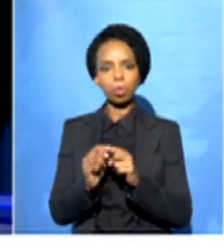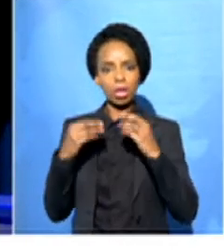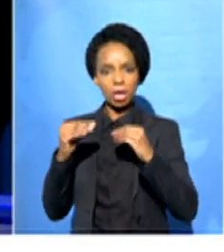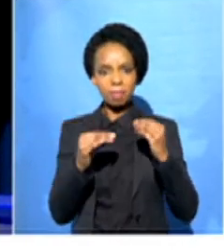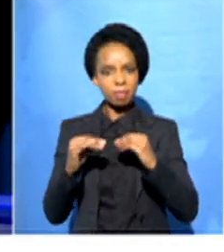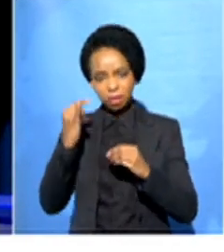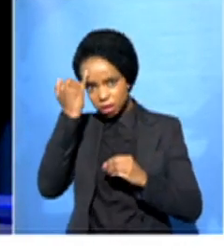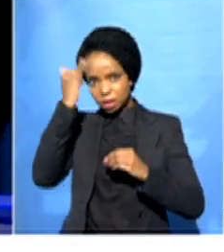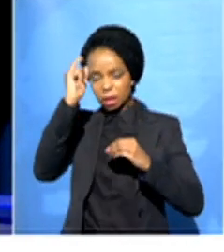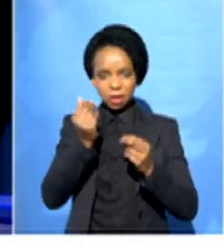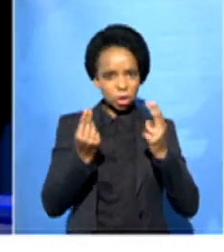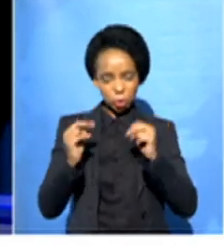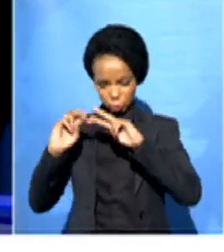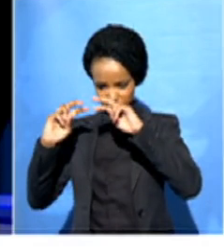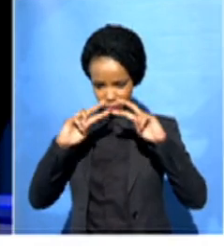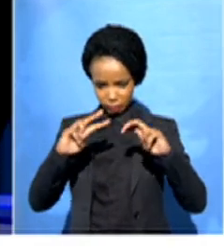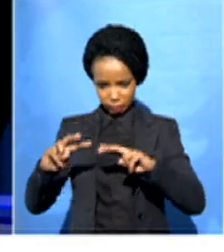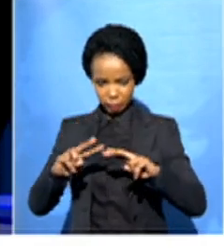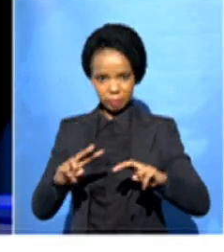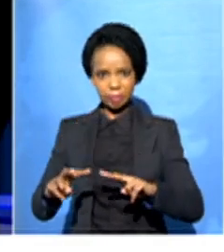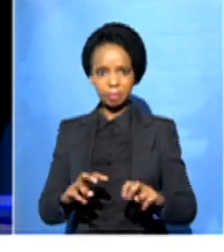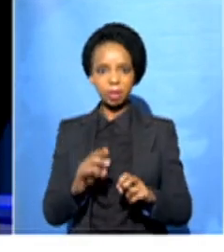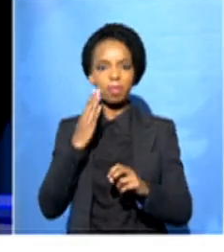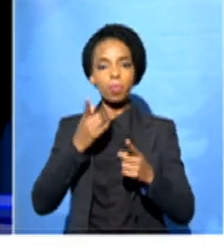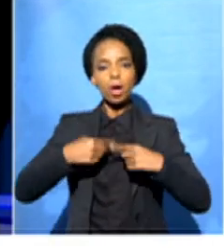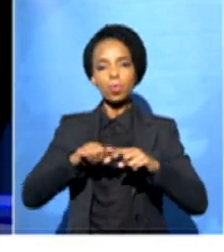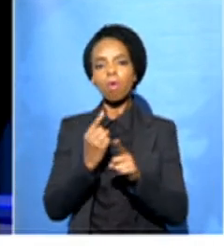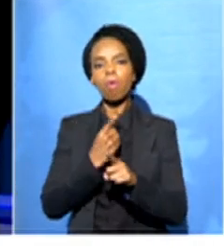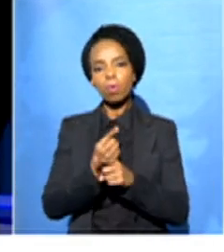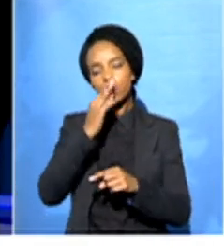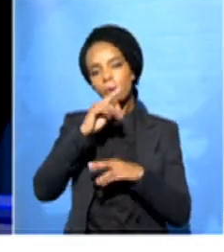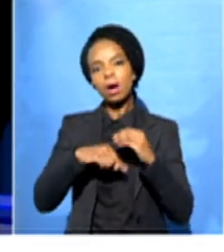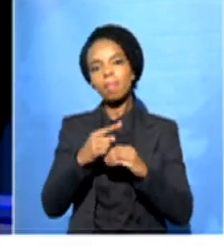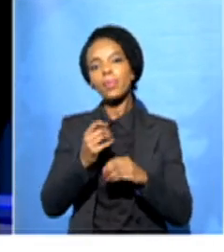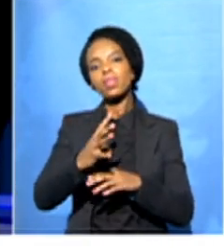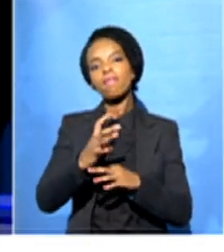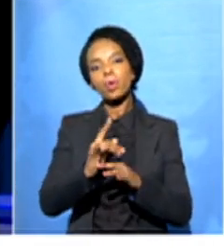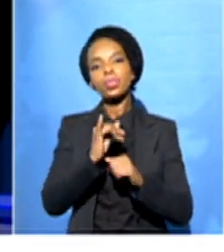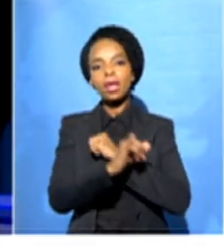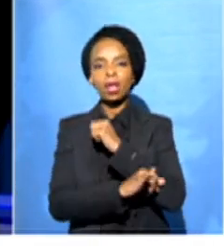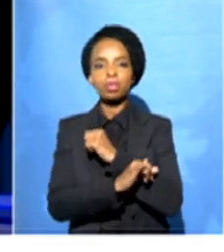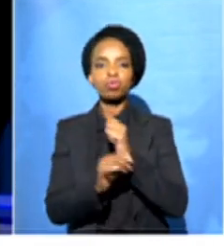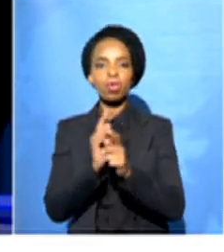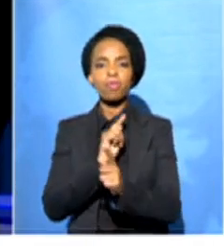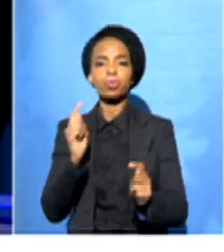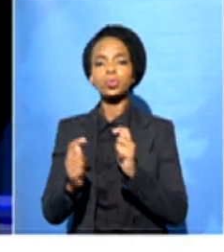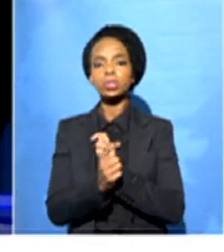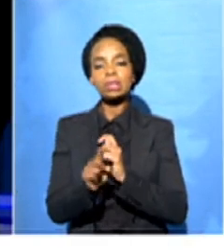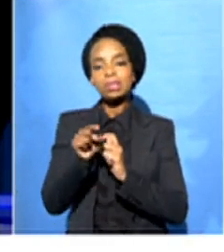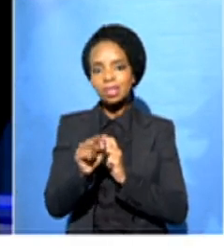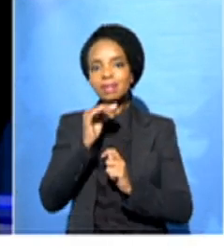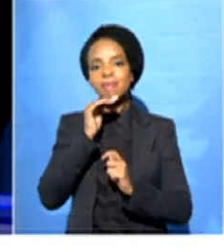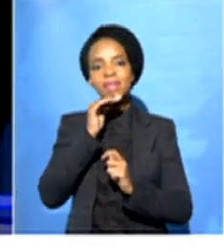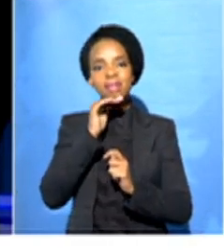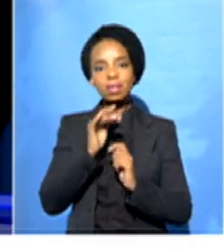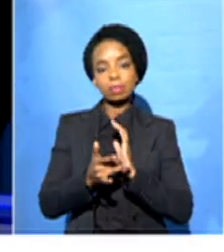innovations that we talk about when we refer to the Fourth Industrial Revolution. So it's not an innocent thing that